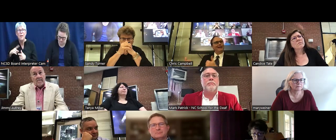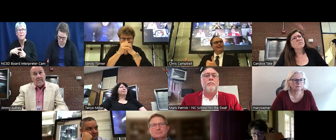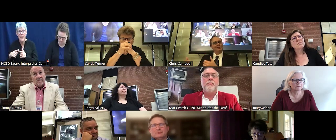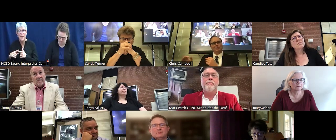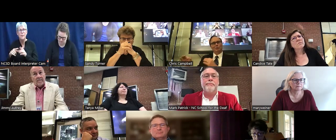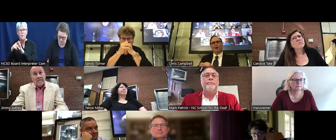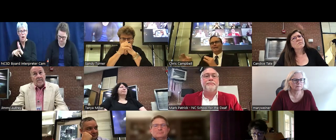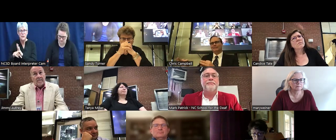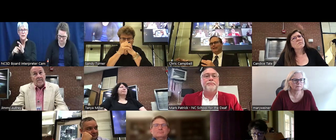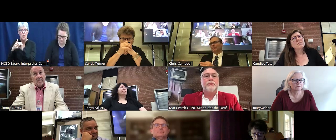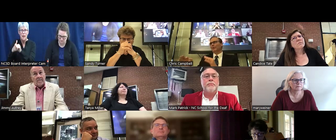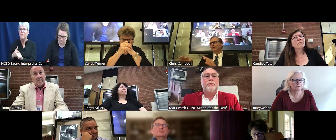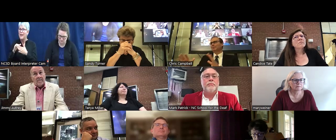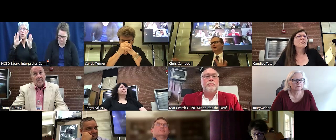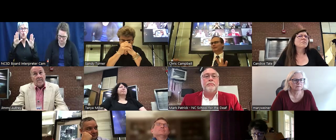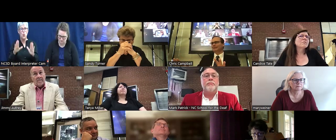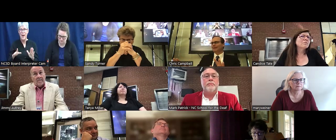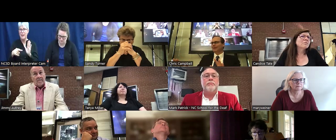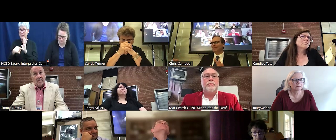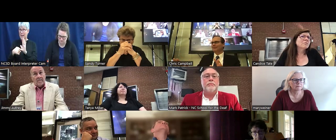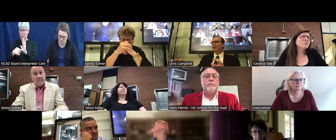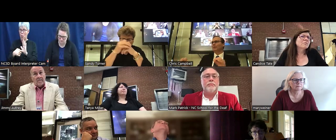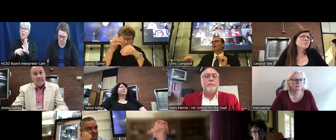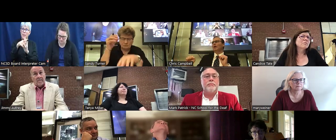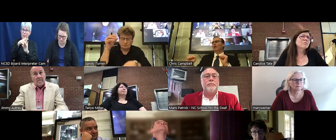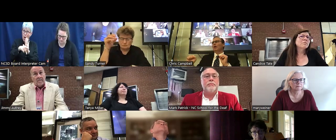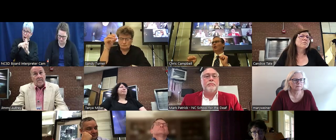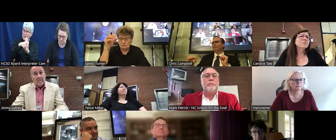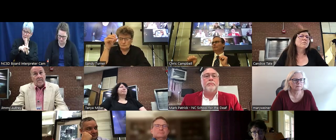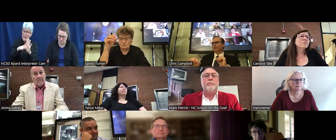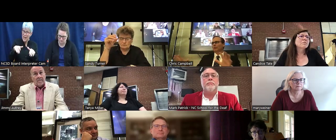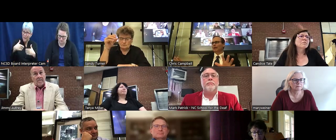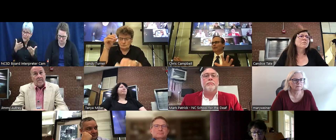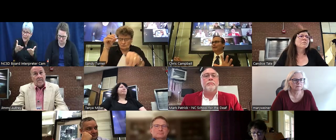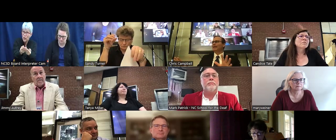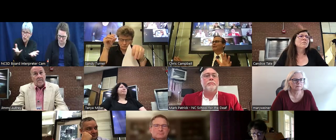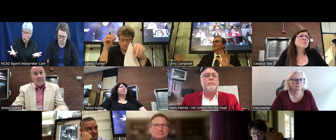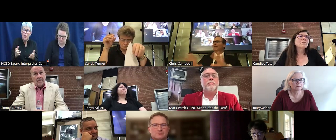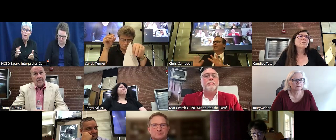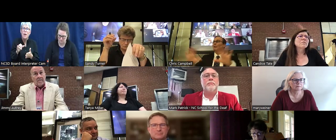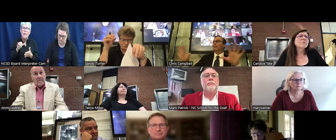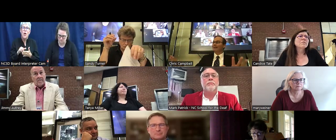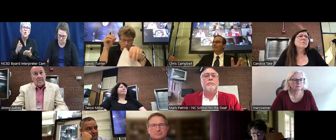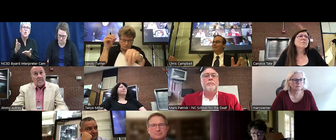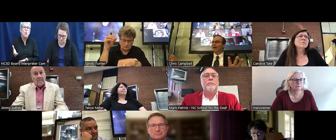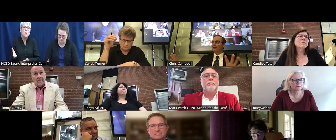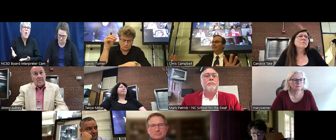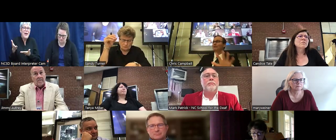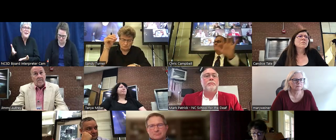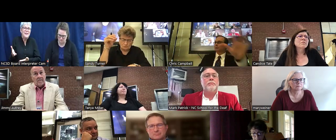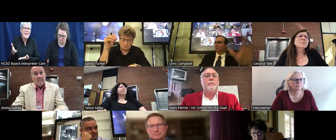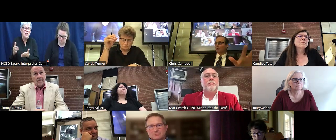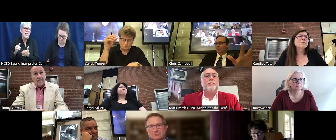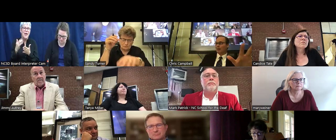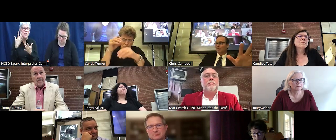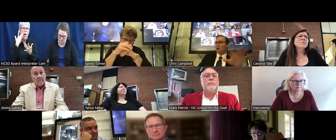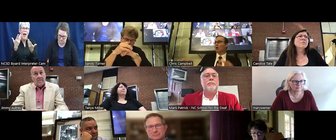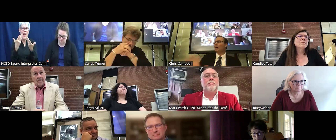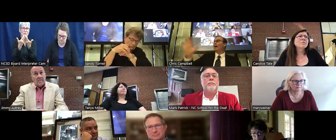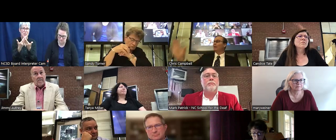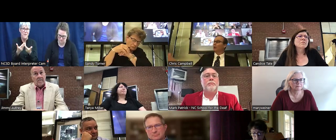why it's a great example. These policies I've given you are just recommendations, and that's why I'm going to divide them into what's required